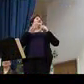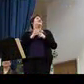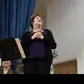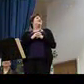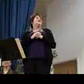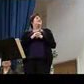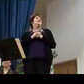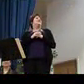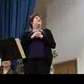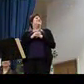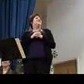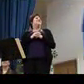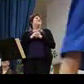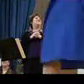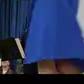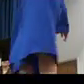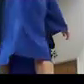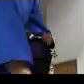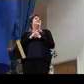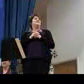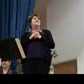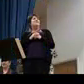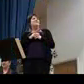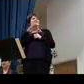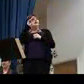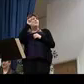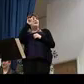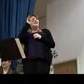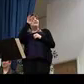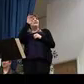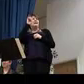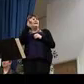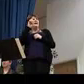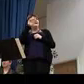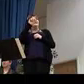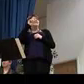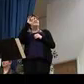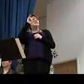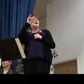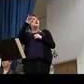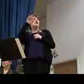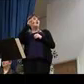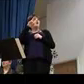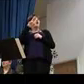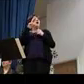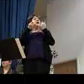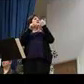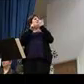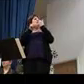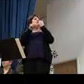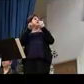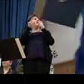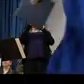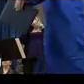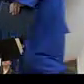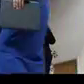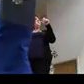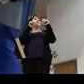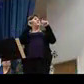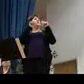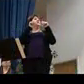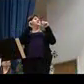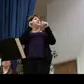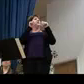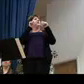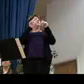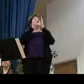Education. Holly Holt Ziegler, Associate of Science, General Education, Associate of Arts, General Education, Honors. Get up,